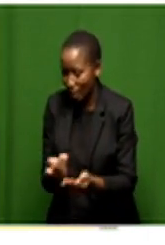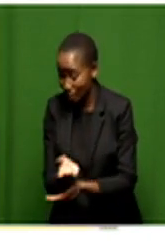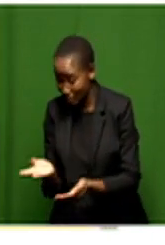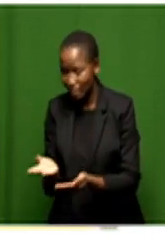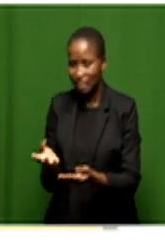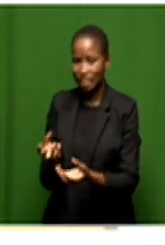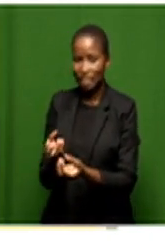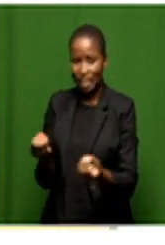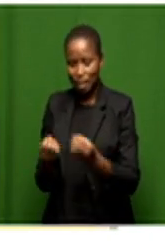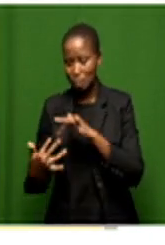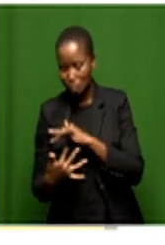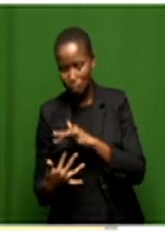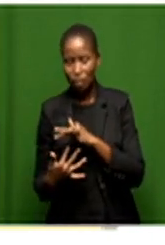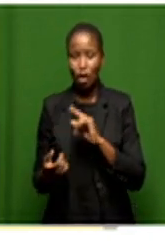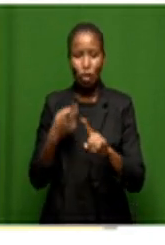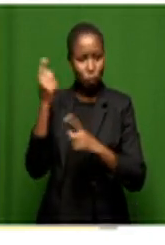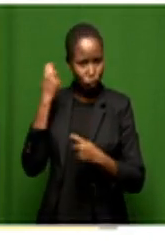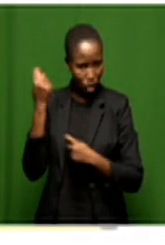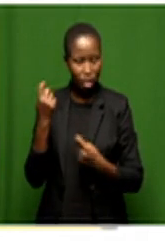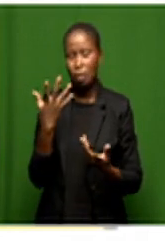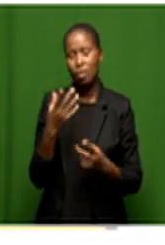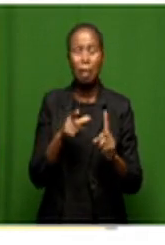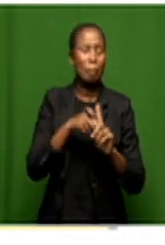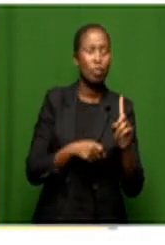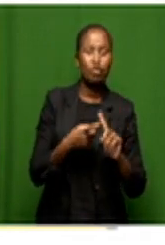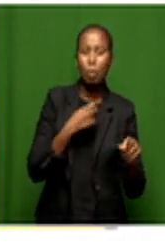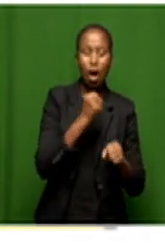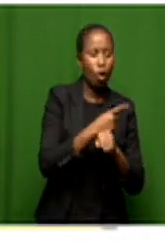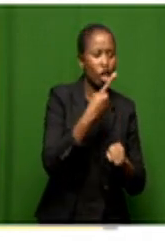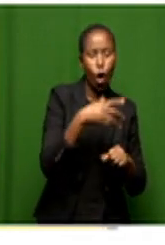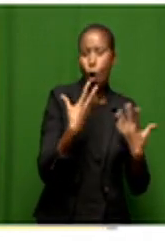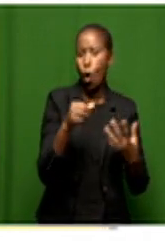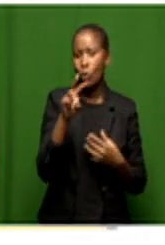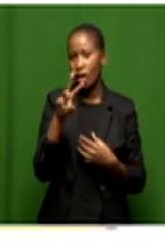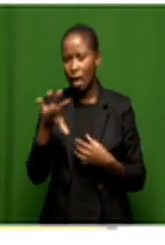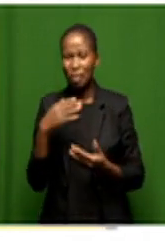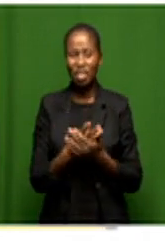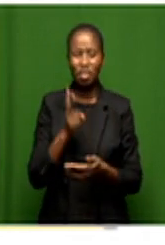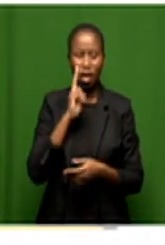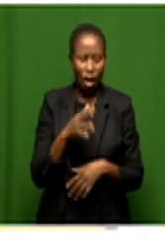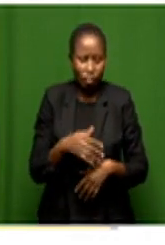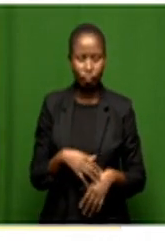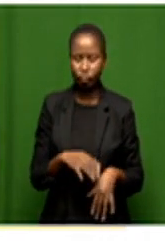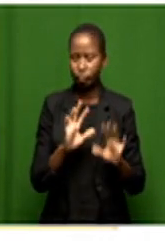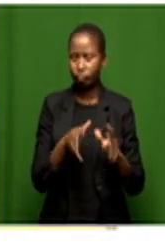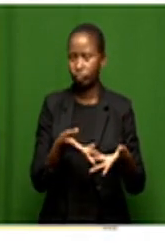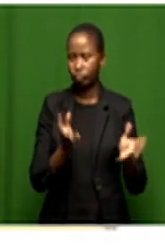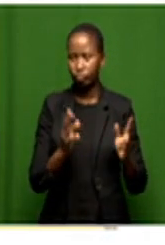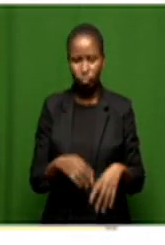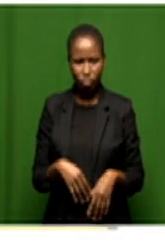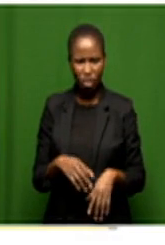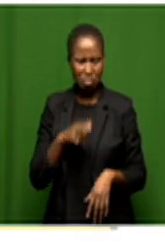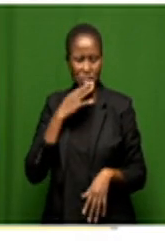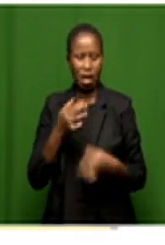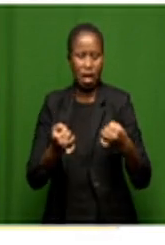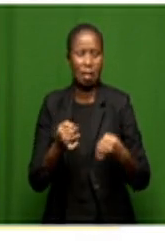areas. Someone from Gauteng or from Western Cape can take it light that what is it with the